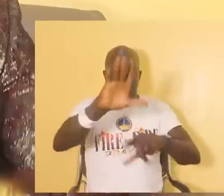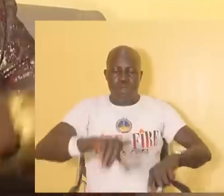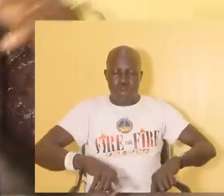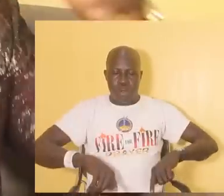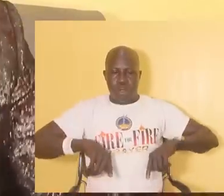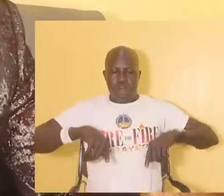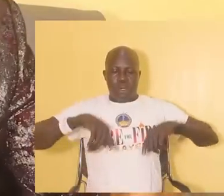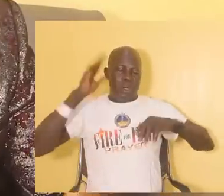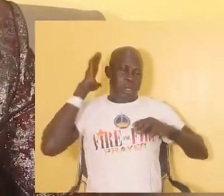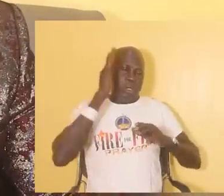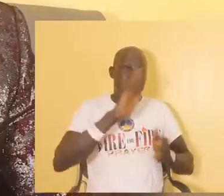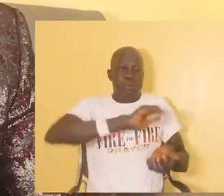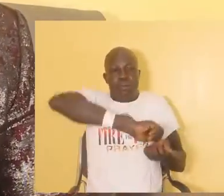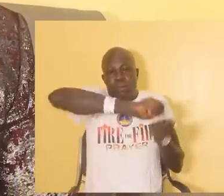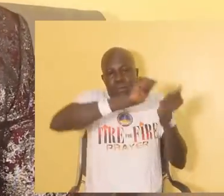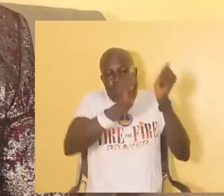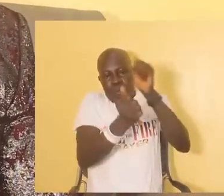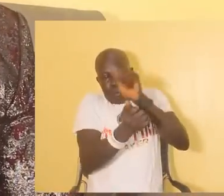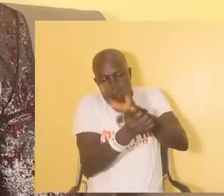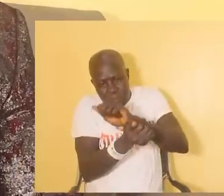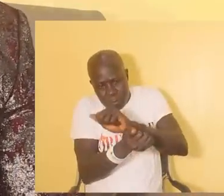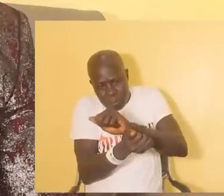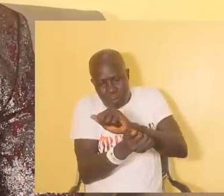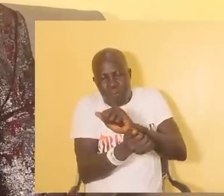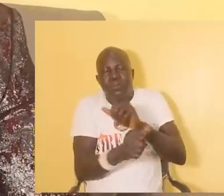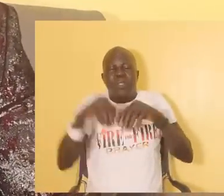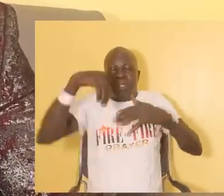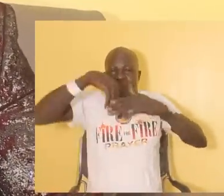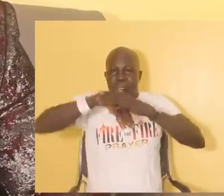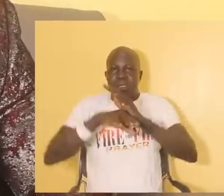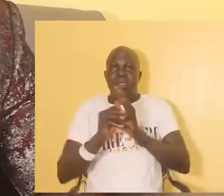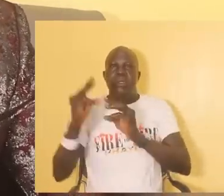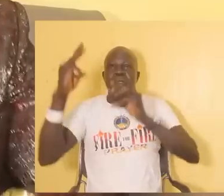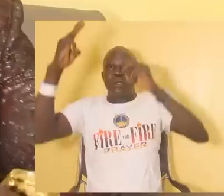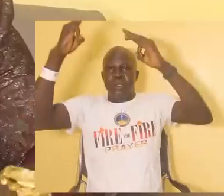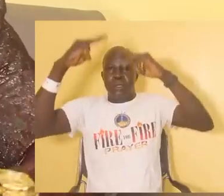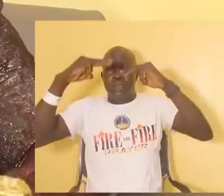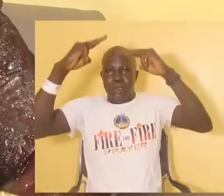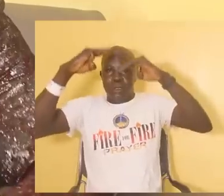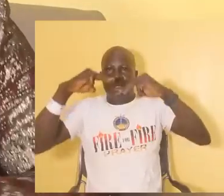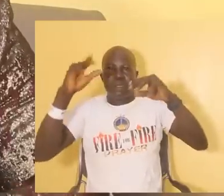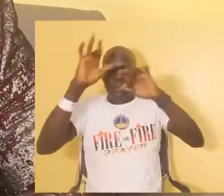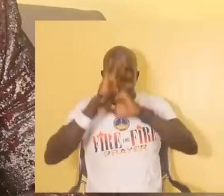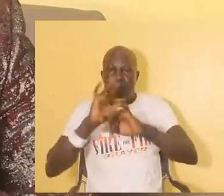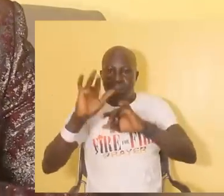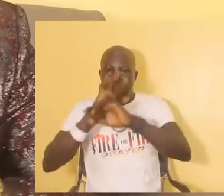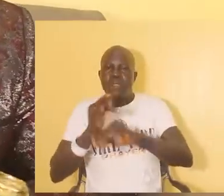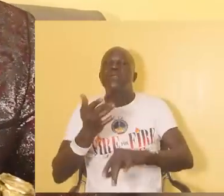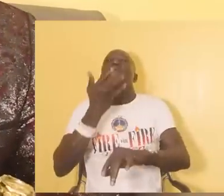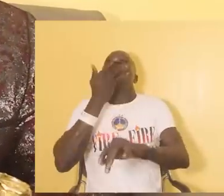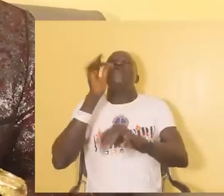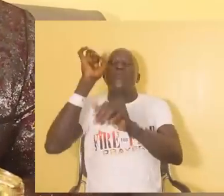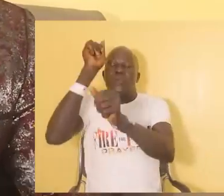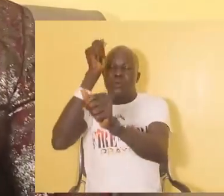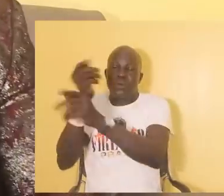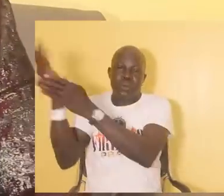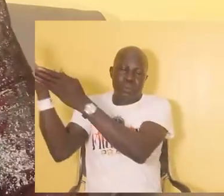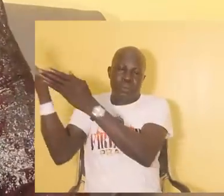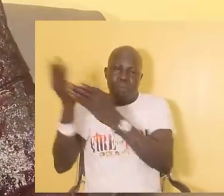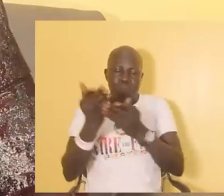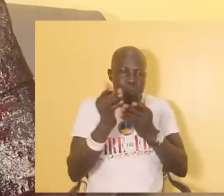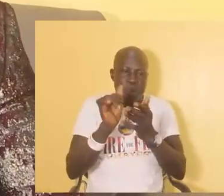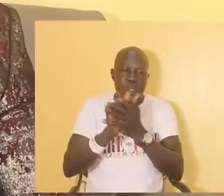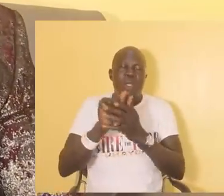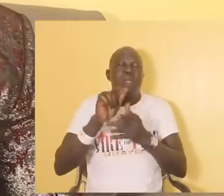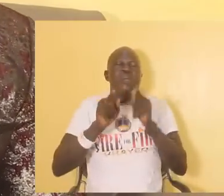de yi pada. Your life will be transformed. Ninu iri yen ni anu ati oju ere wa. Mercy and favor dwells in the dew. Awon